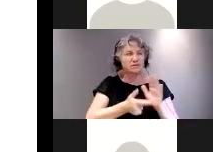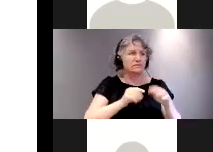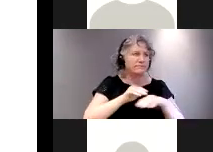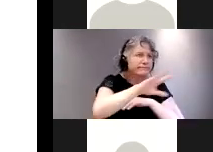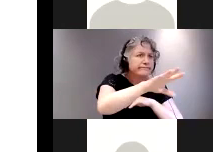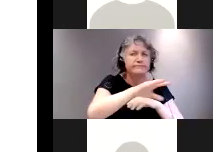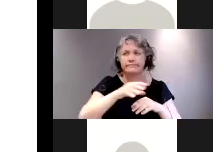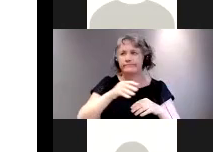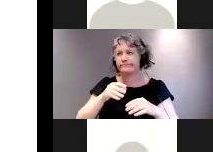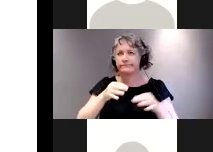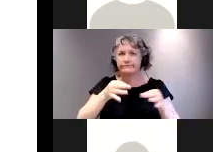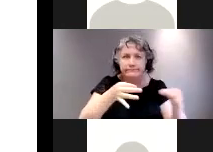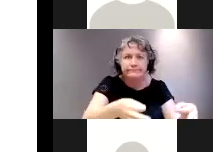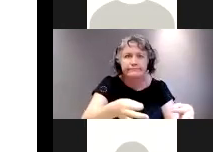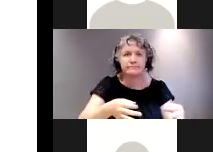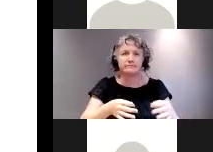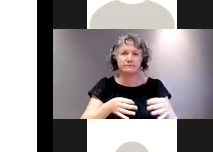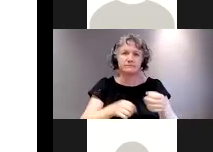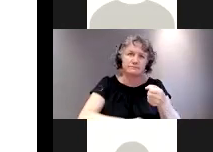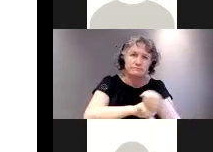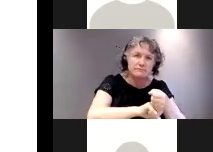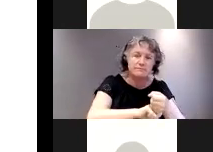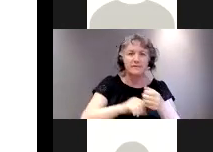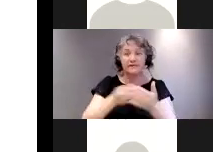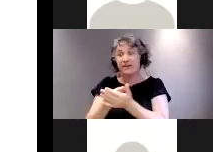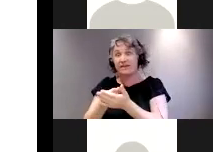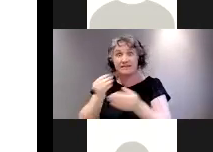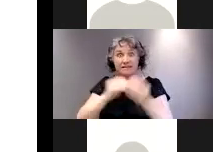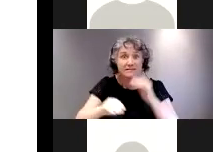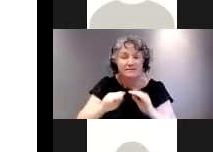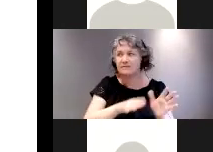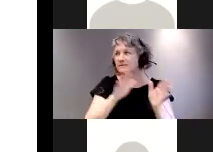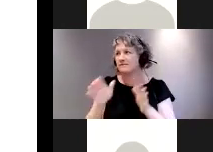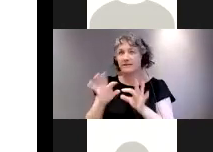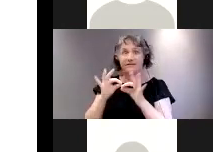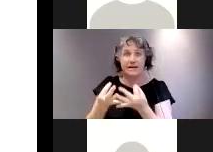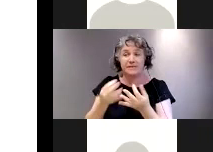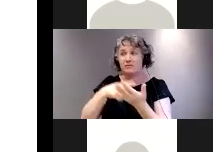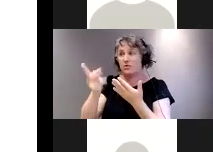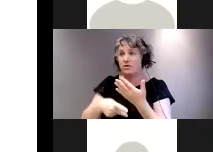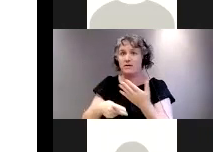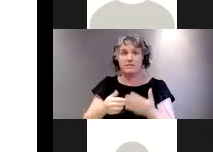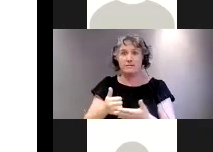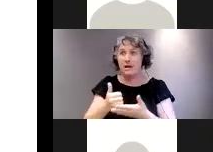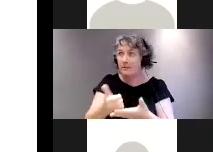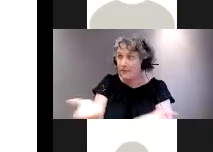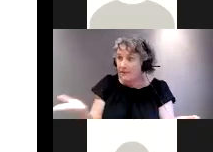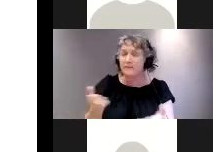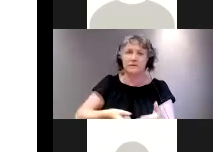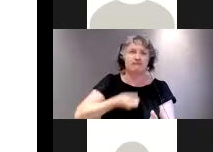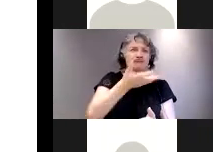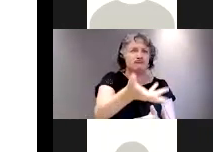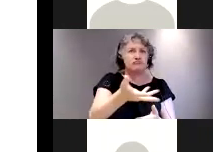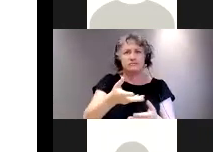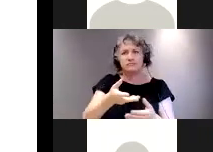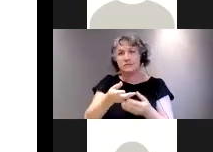and is speaking out for the families that we work with and helping them speak out about some of the solutions and some of the needs. So with